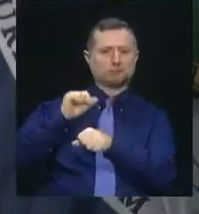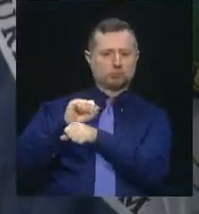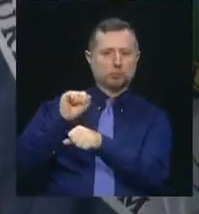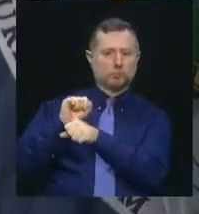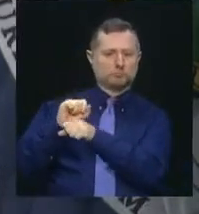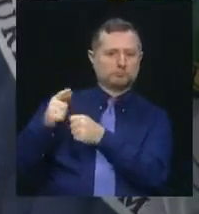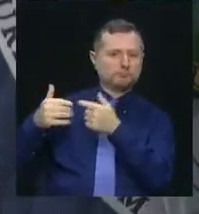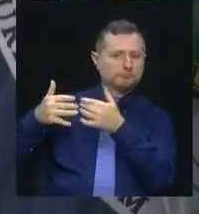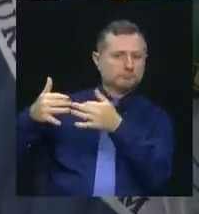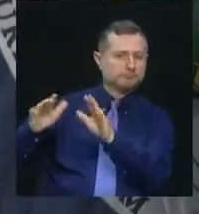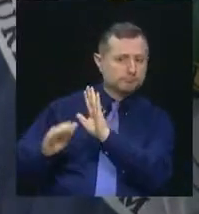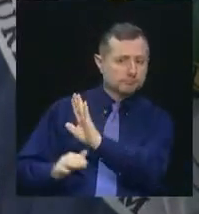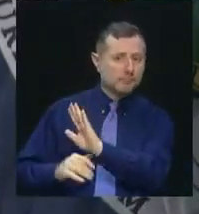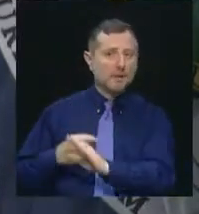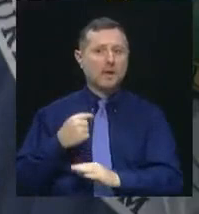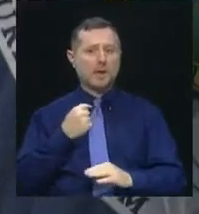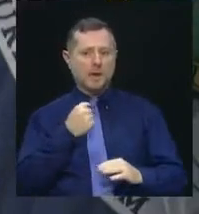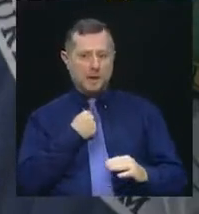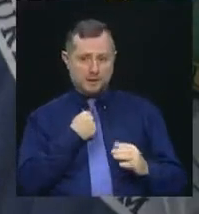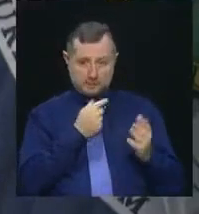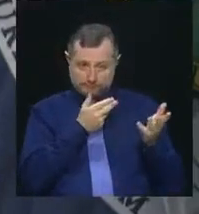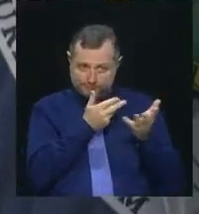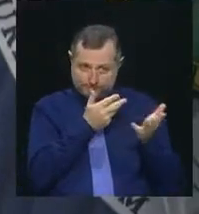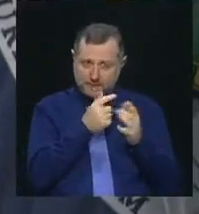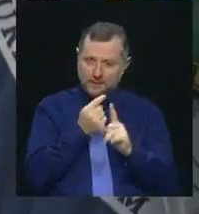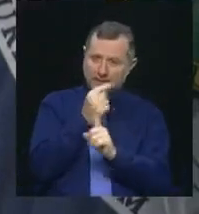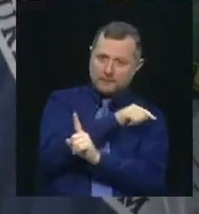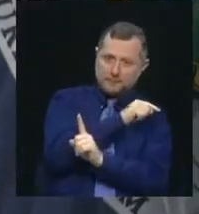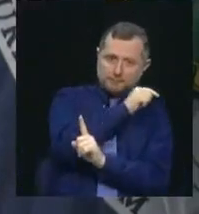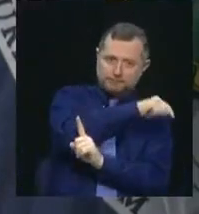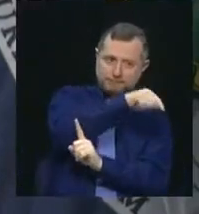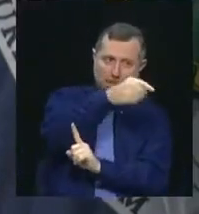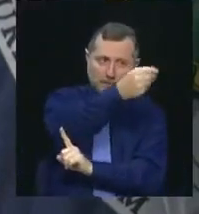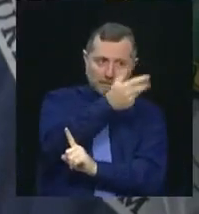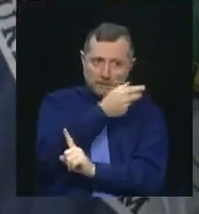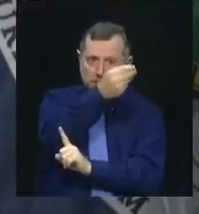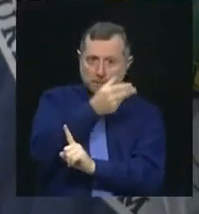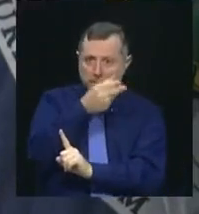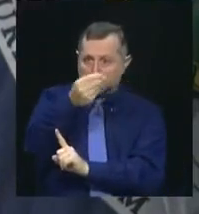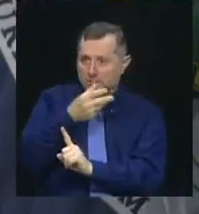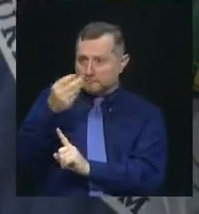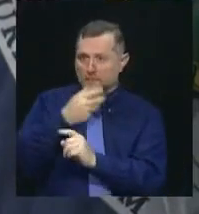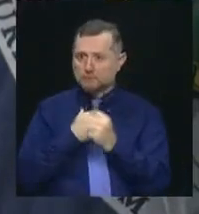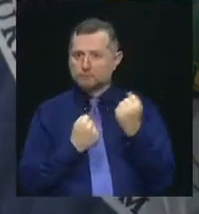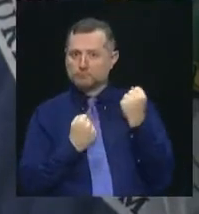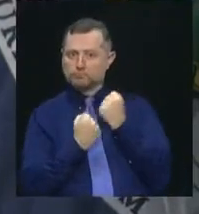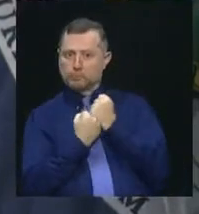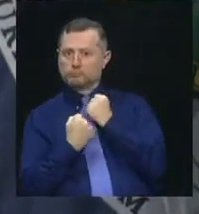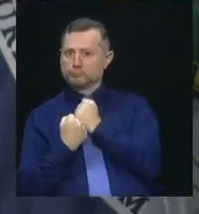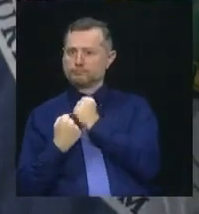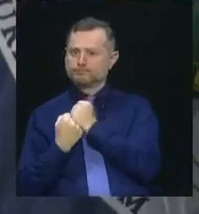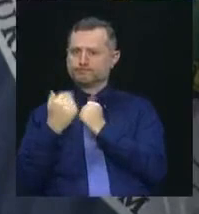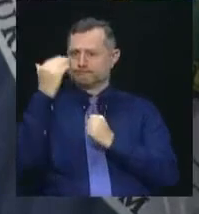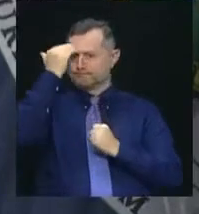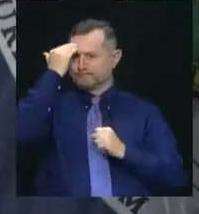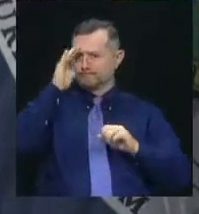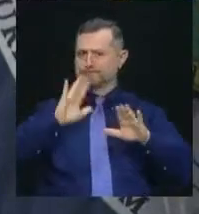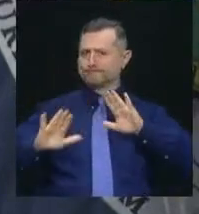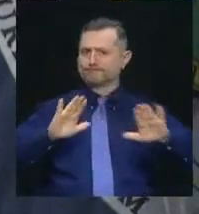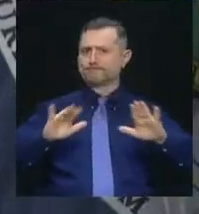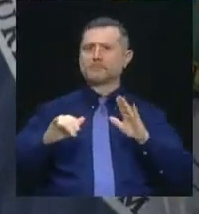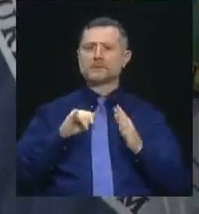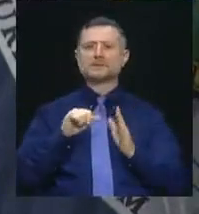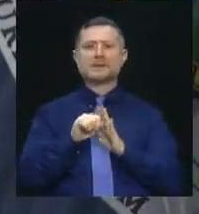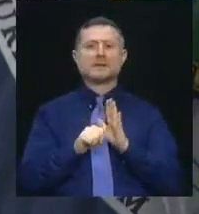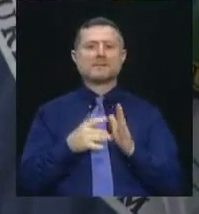current commissioner, and we've been getting regular briefings up to the minute, and I'm well aware of the circumstances in our state are frightening for